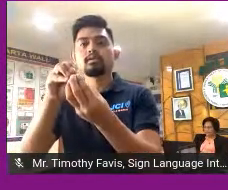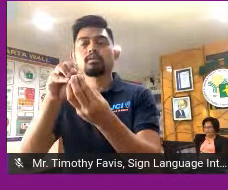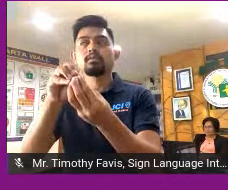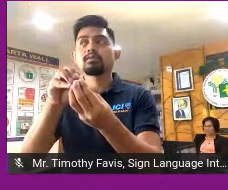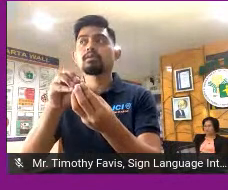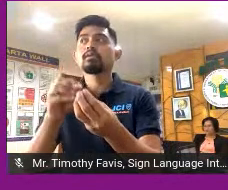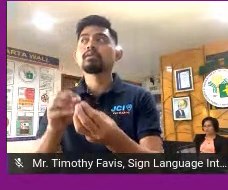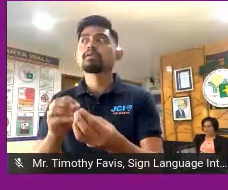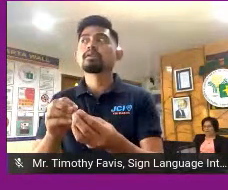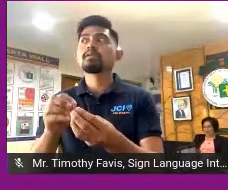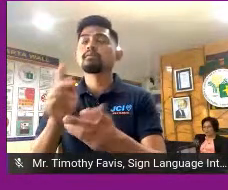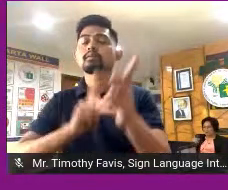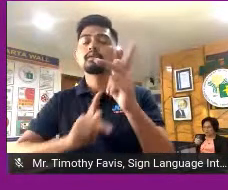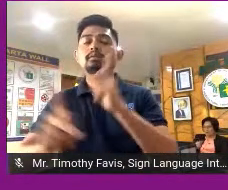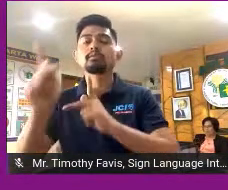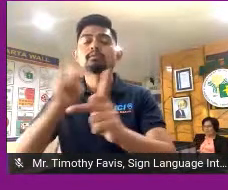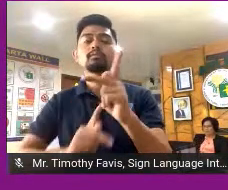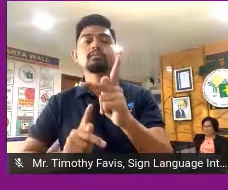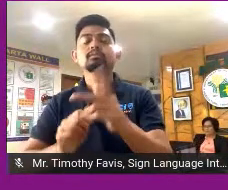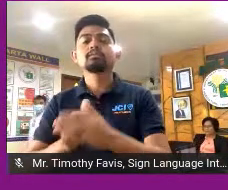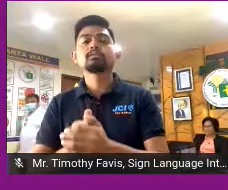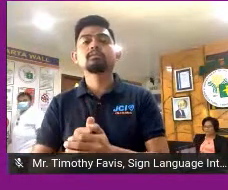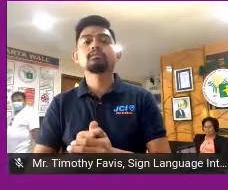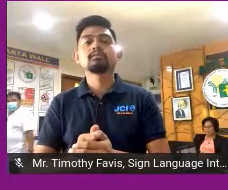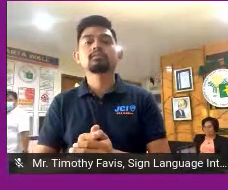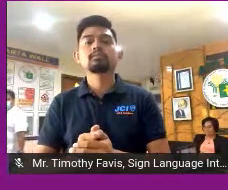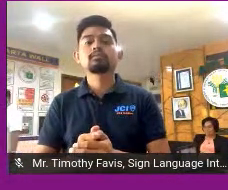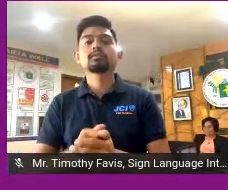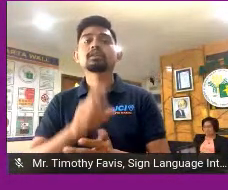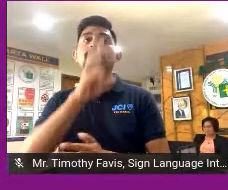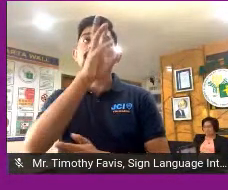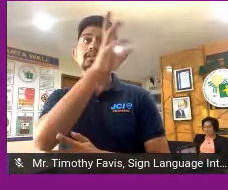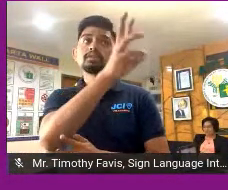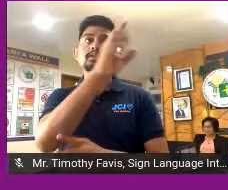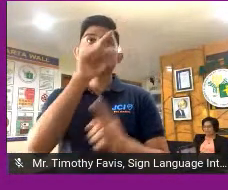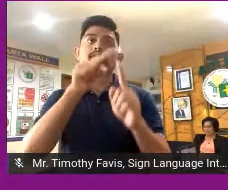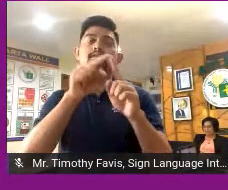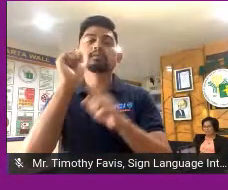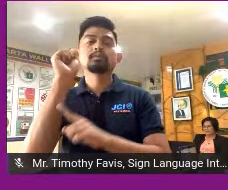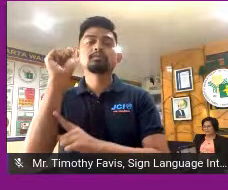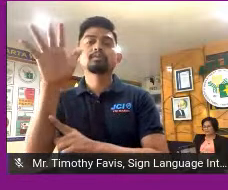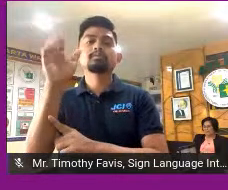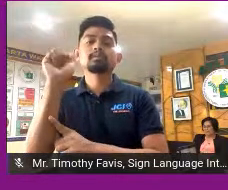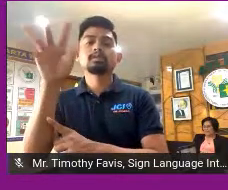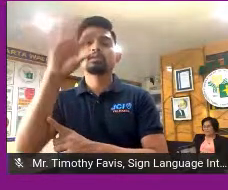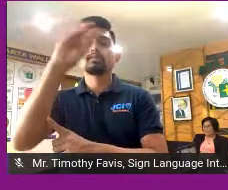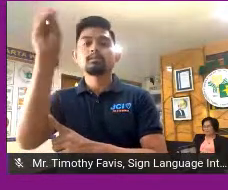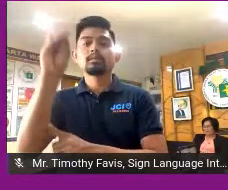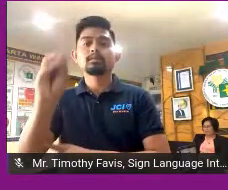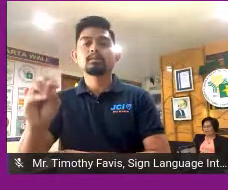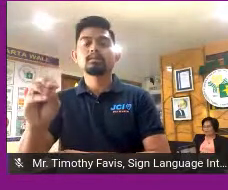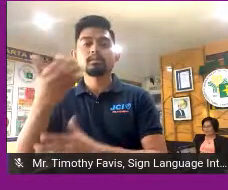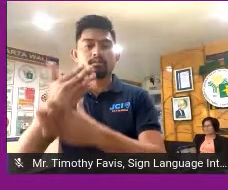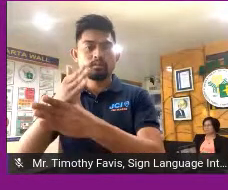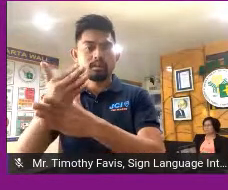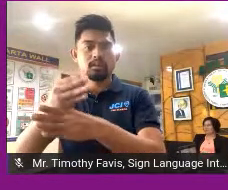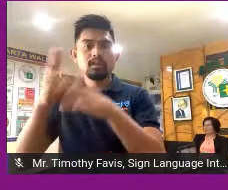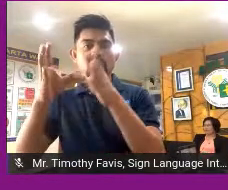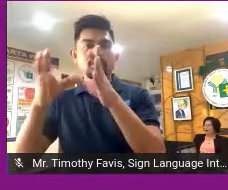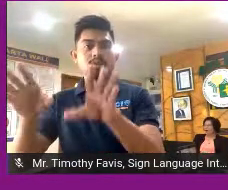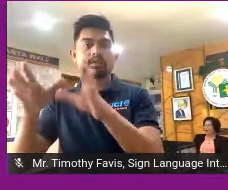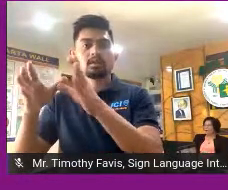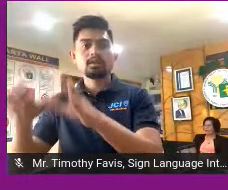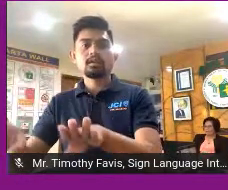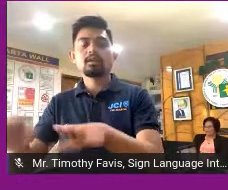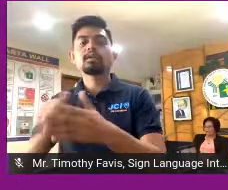total population of your ano, then 6 to 15% we have the growing middle class, and most